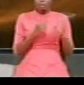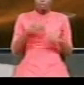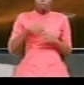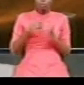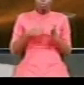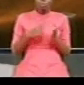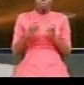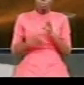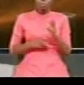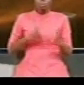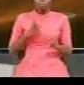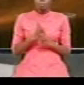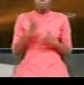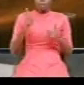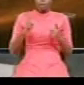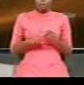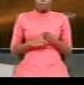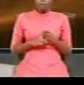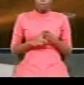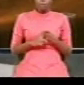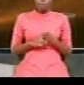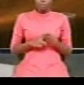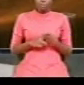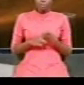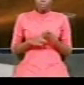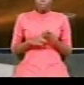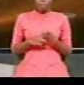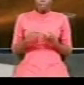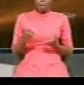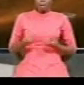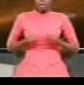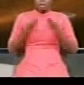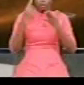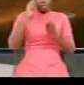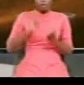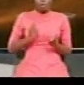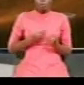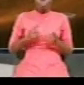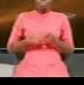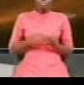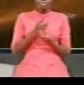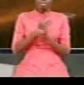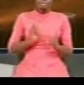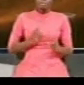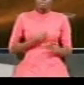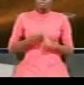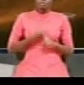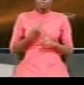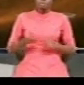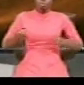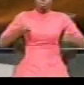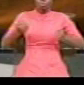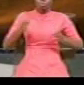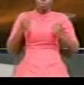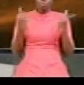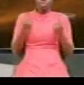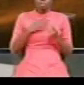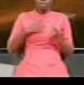world to undertake for us, to deliver from the dominion of sin and the